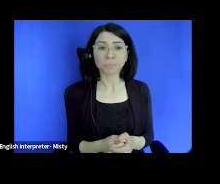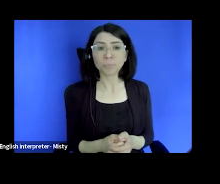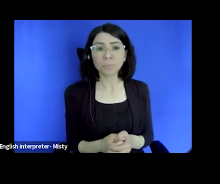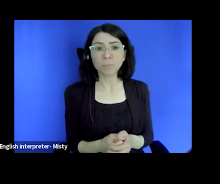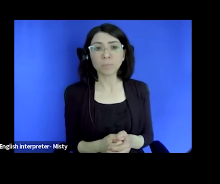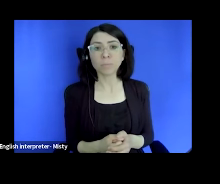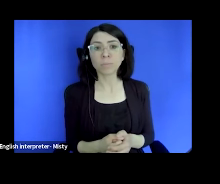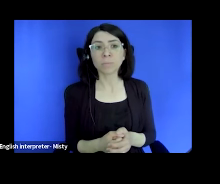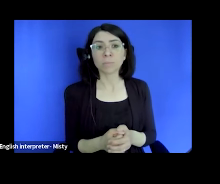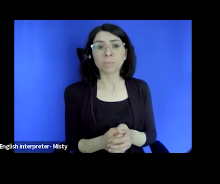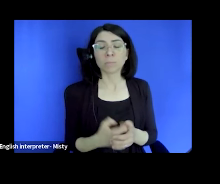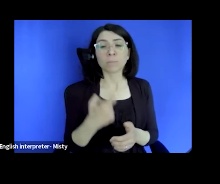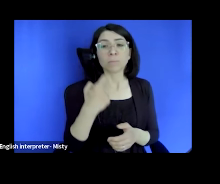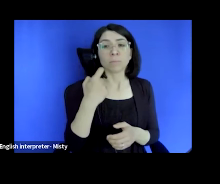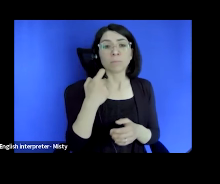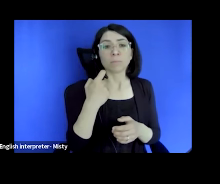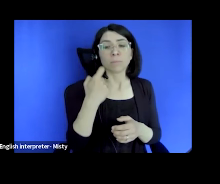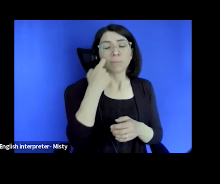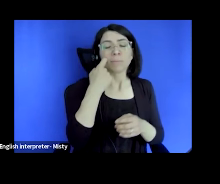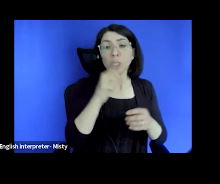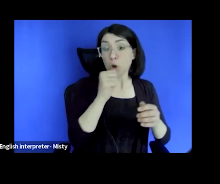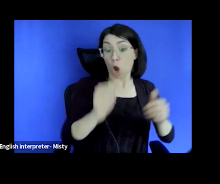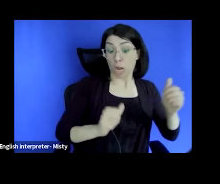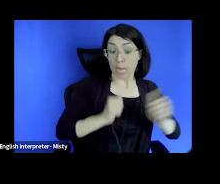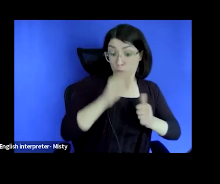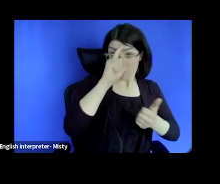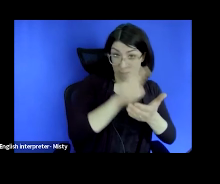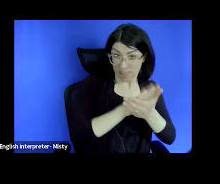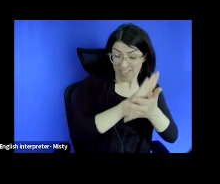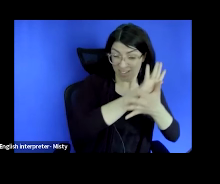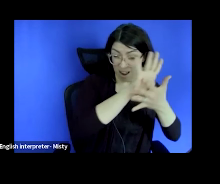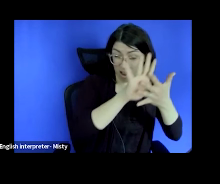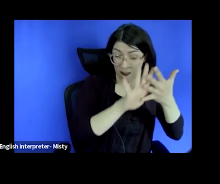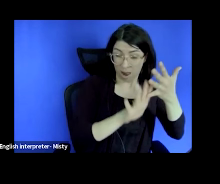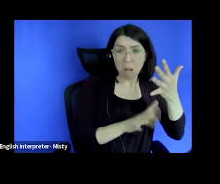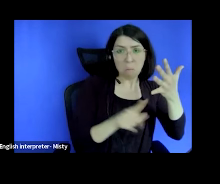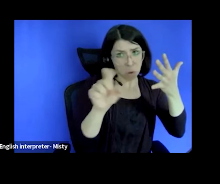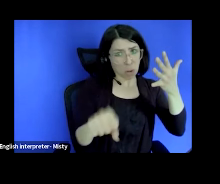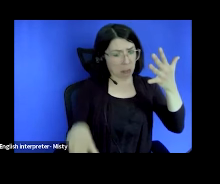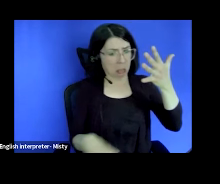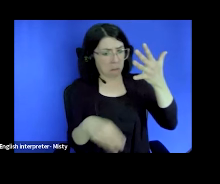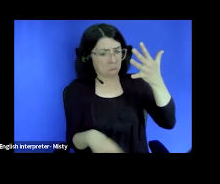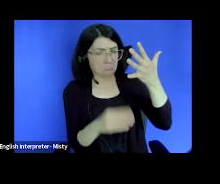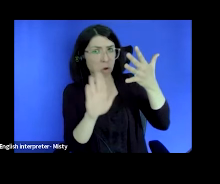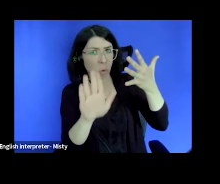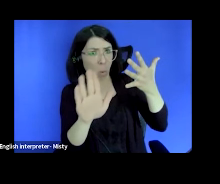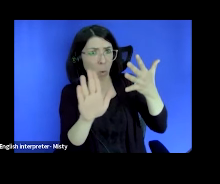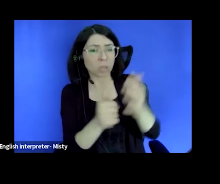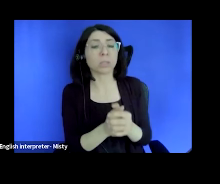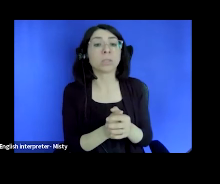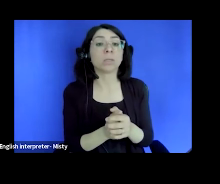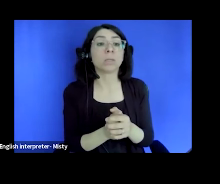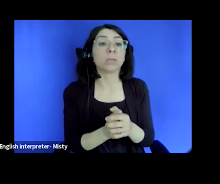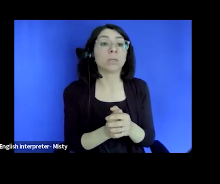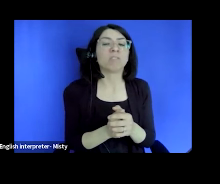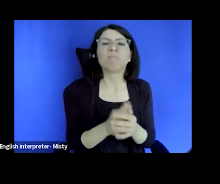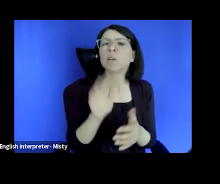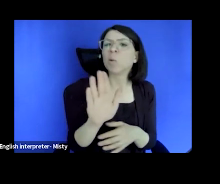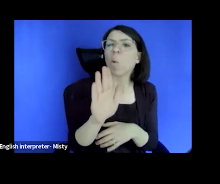created and identify those thoughts that you might have quite commonly. So these are thoughts that might just be sort of second